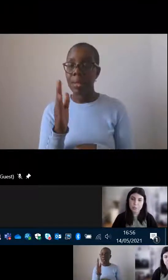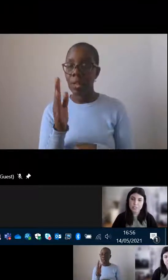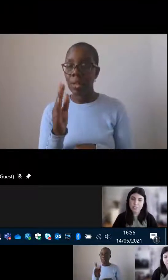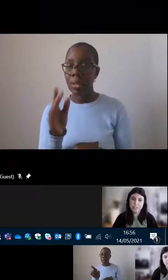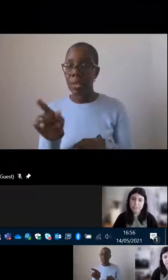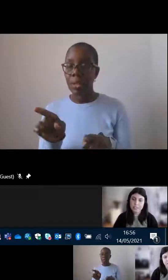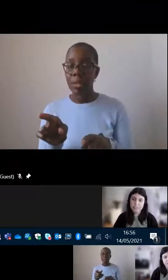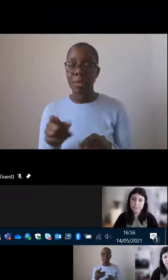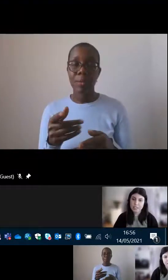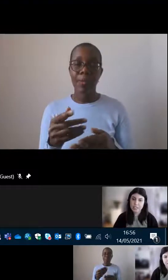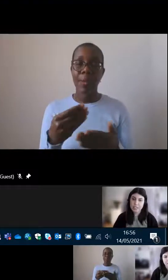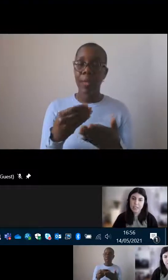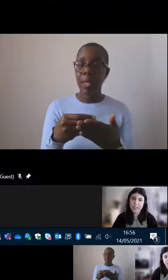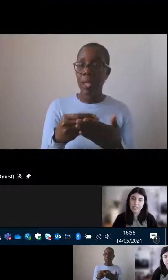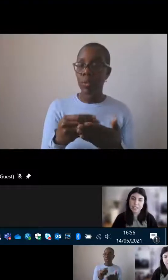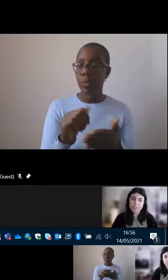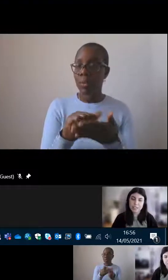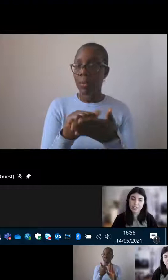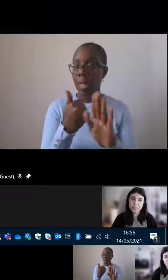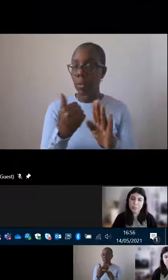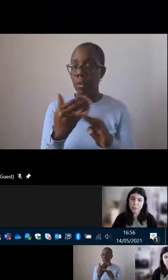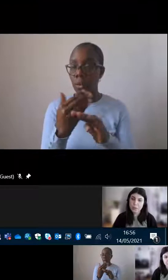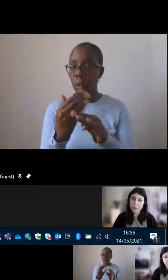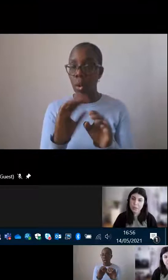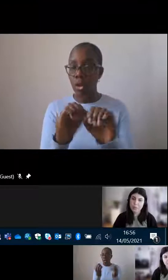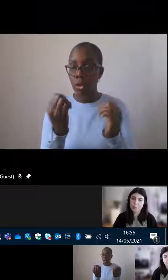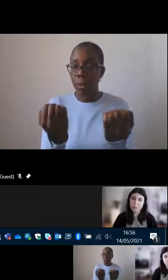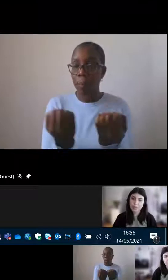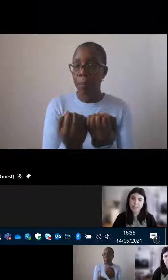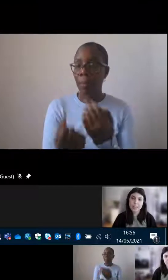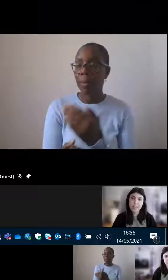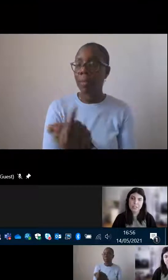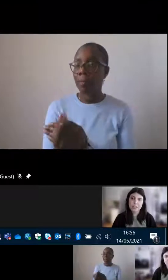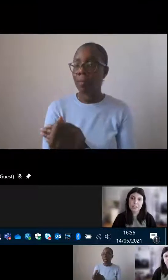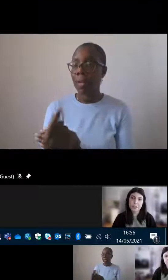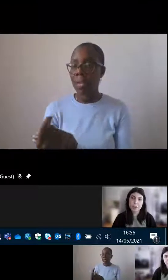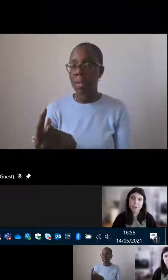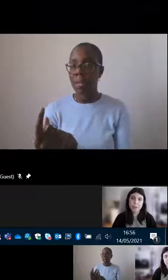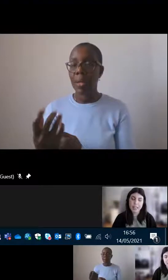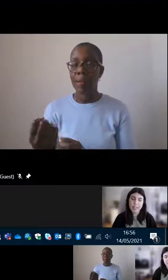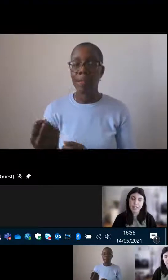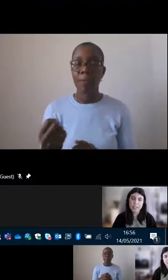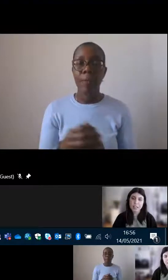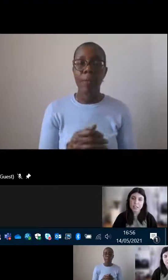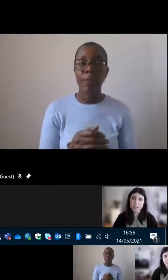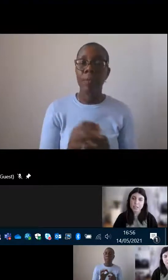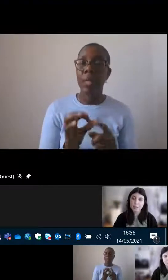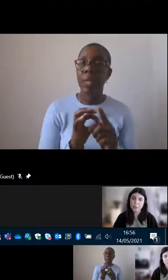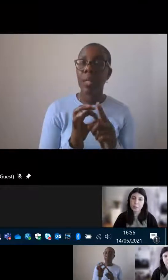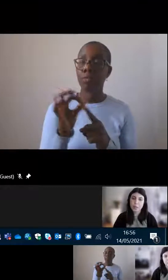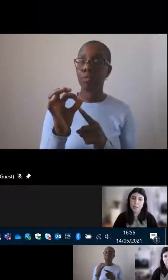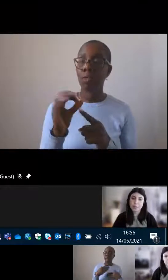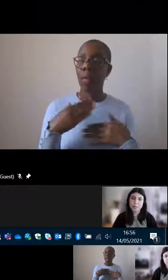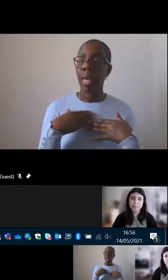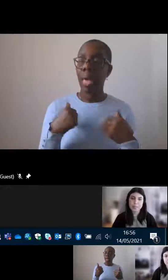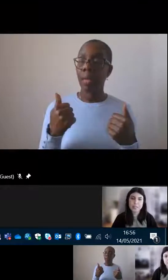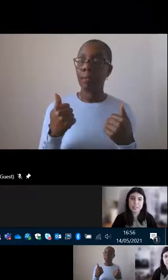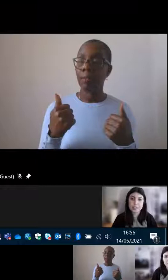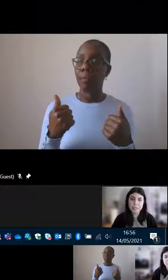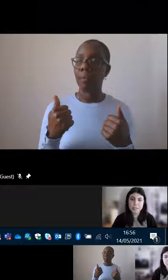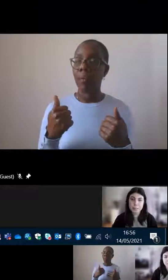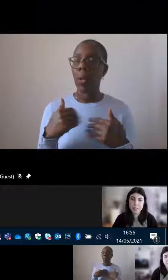skills workshops and events. And overall as well, improved health and well-being. So